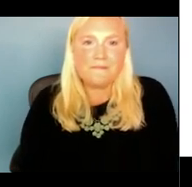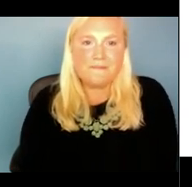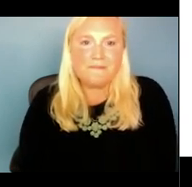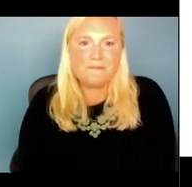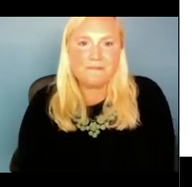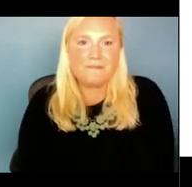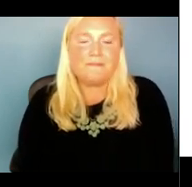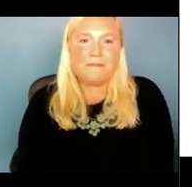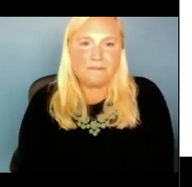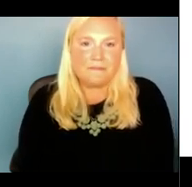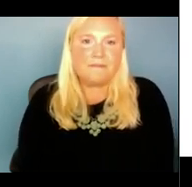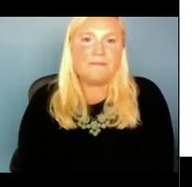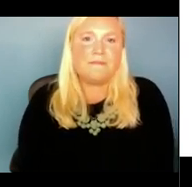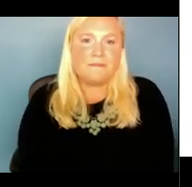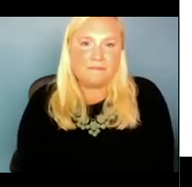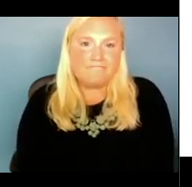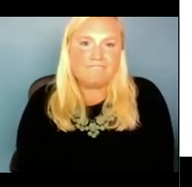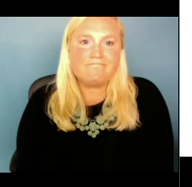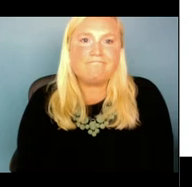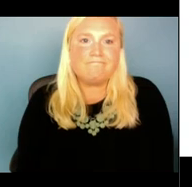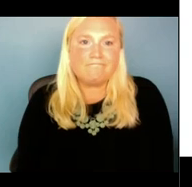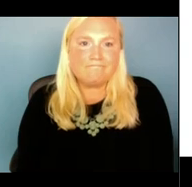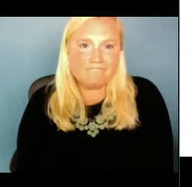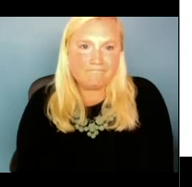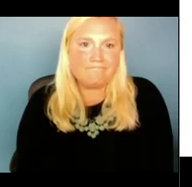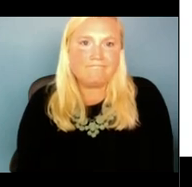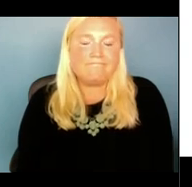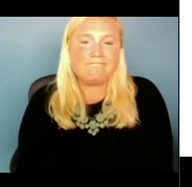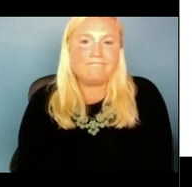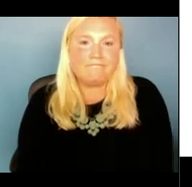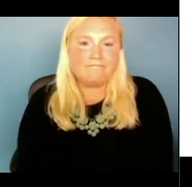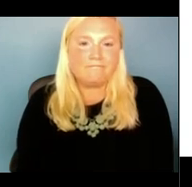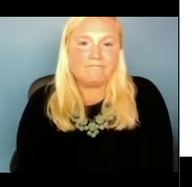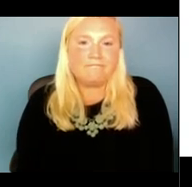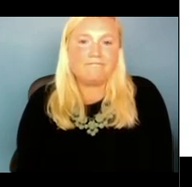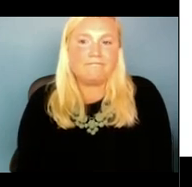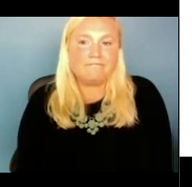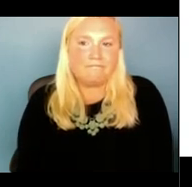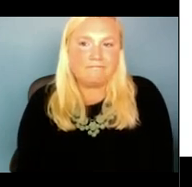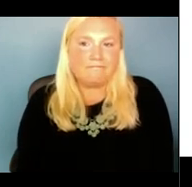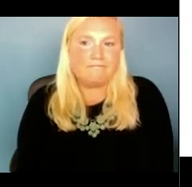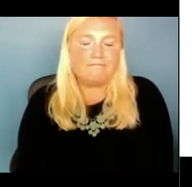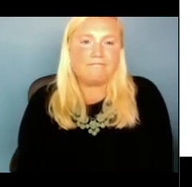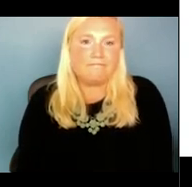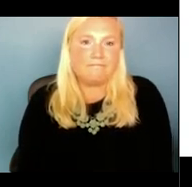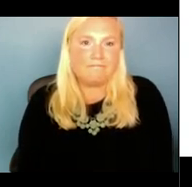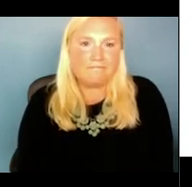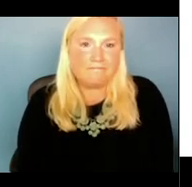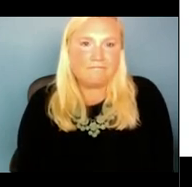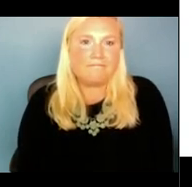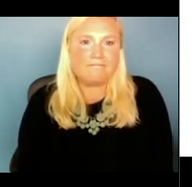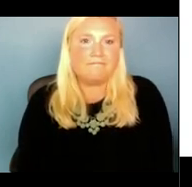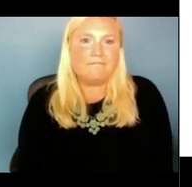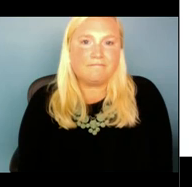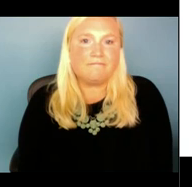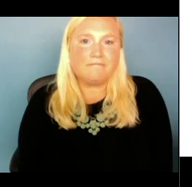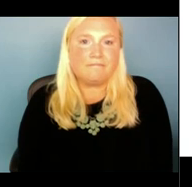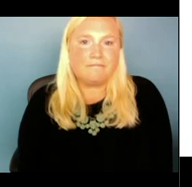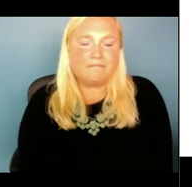with should be considered a disorder, and that we don't need to be labeling people